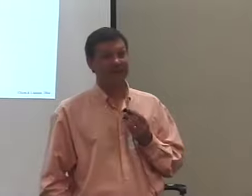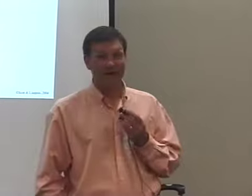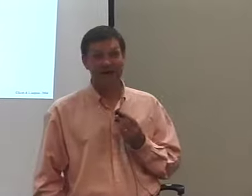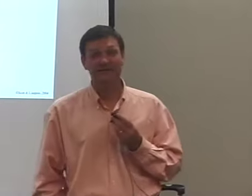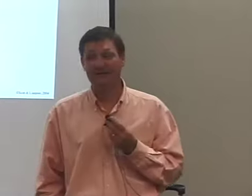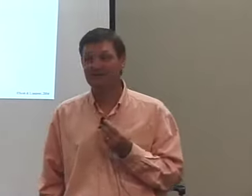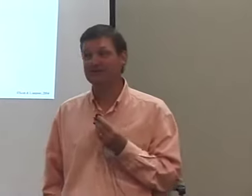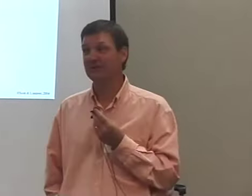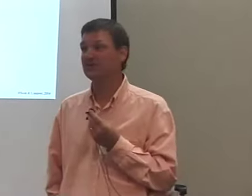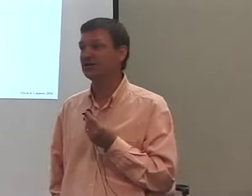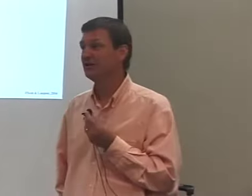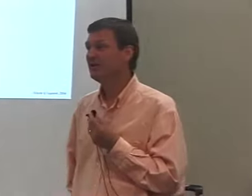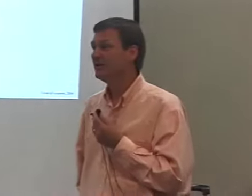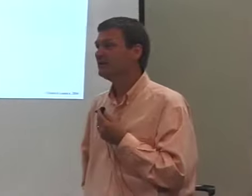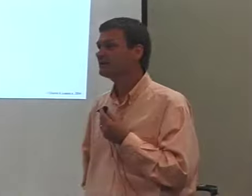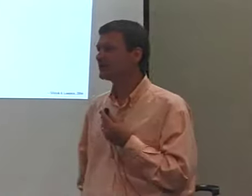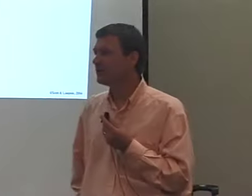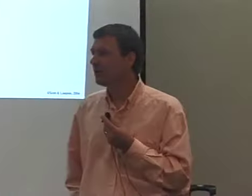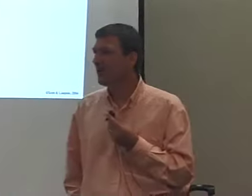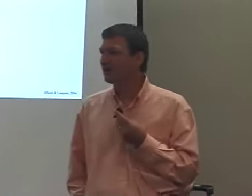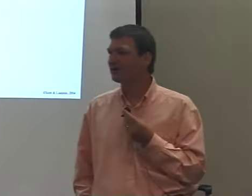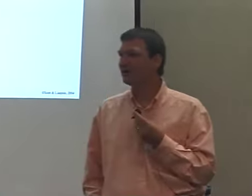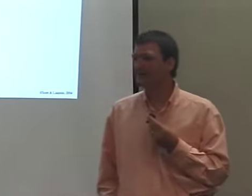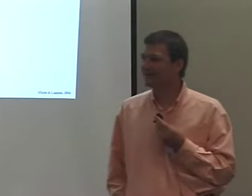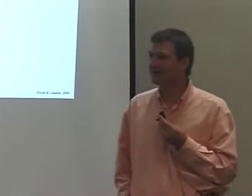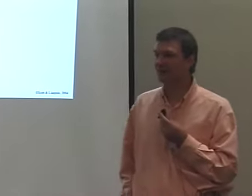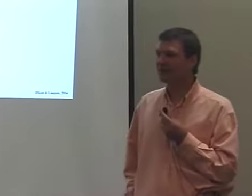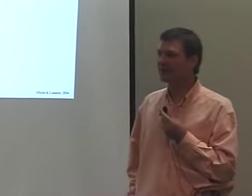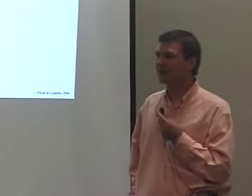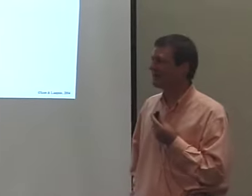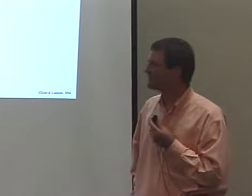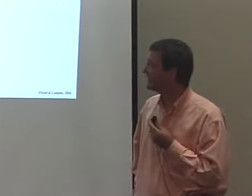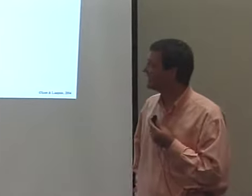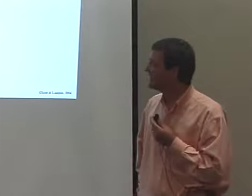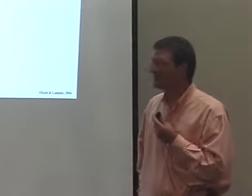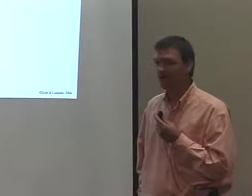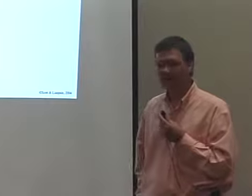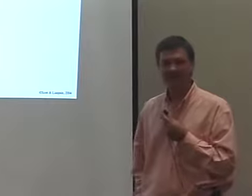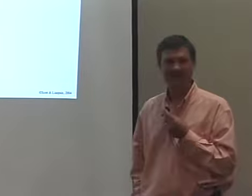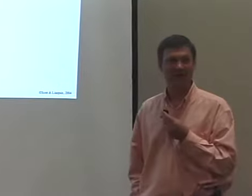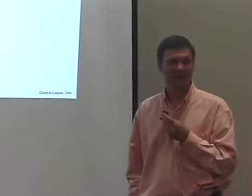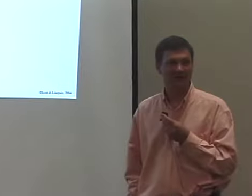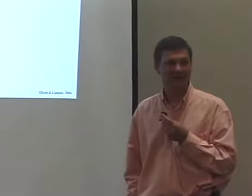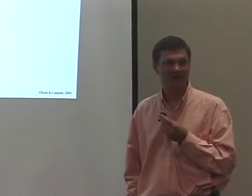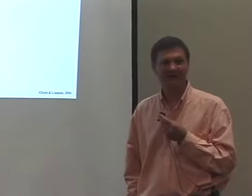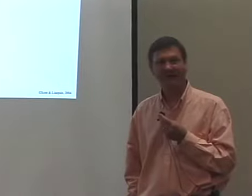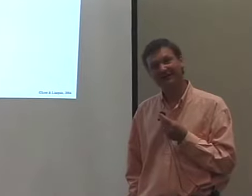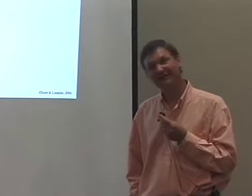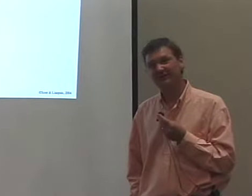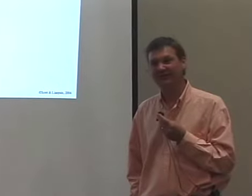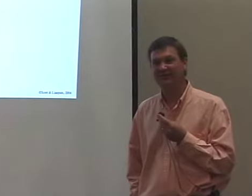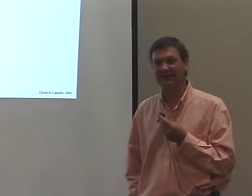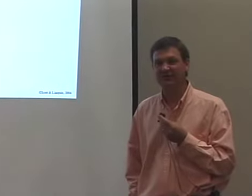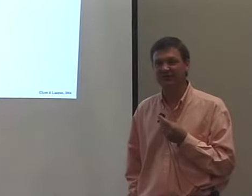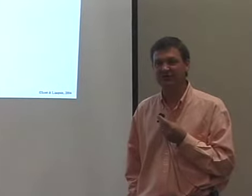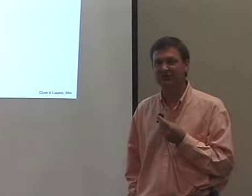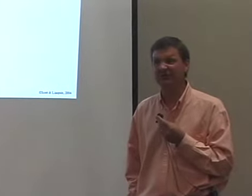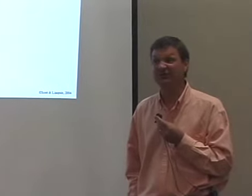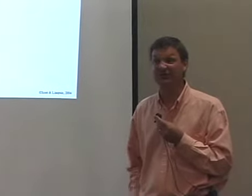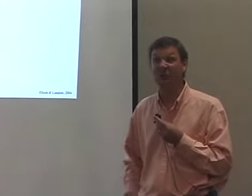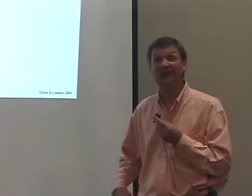Gets a lot of the teacher's attention. So I'm going to look at this and right off the bat say, you know what I think's going on here? This kid's doing this to get the